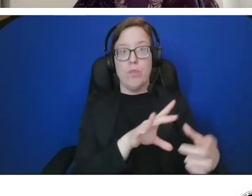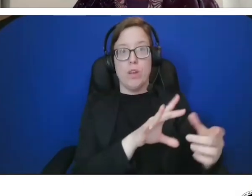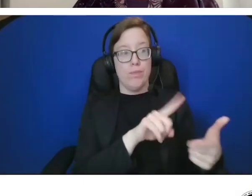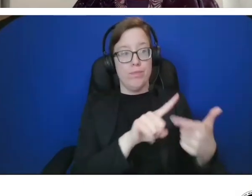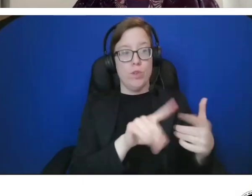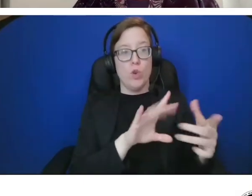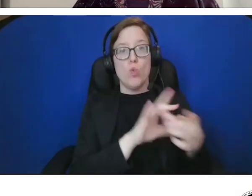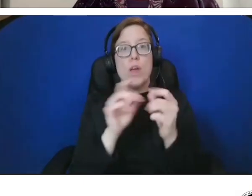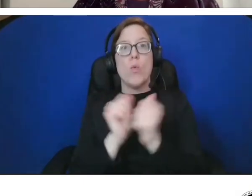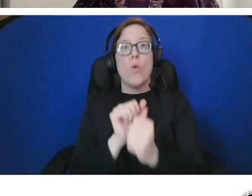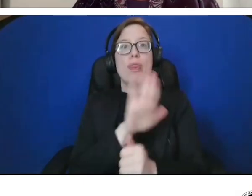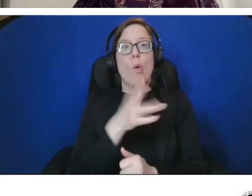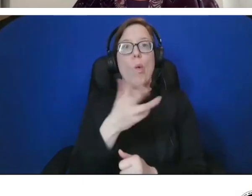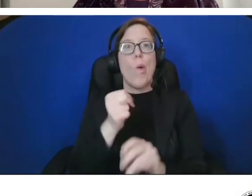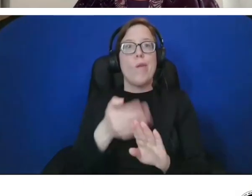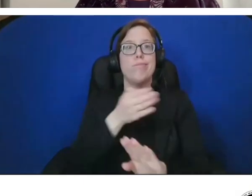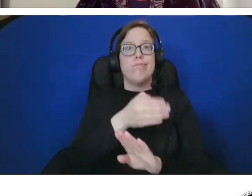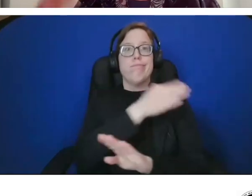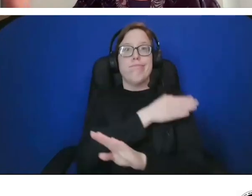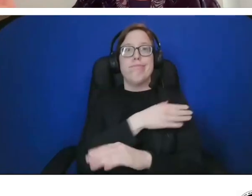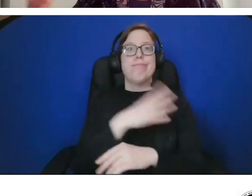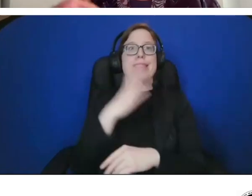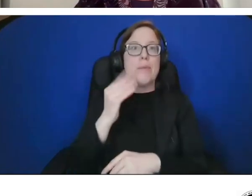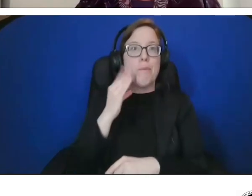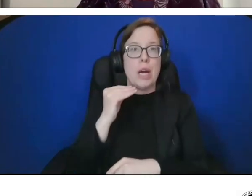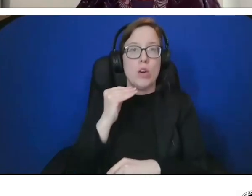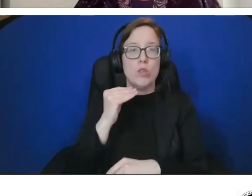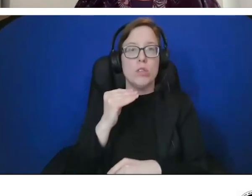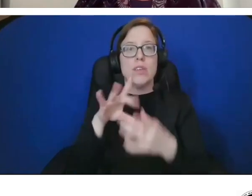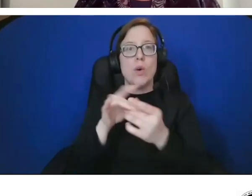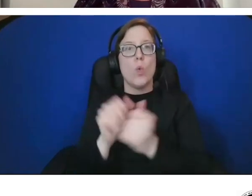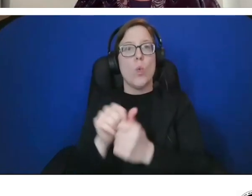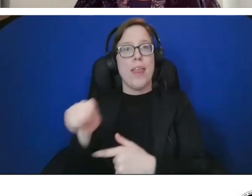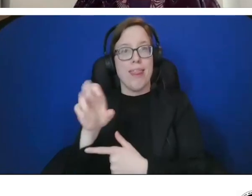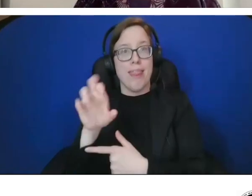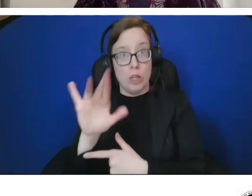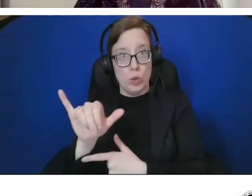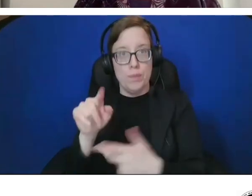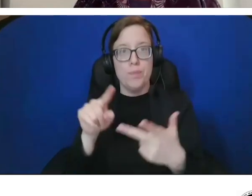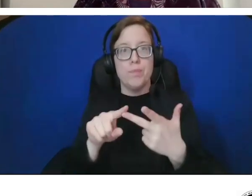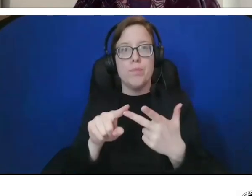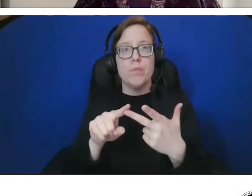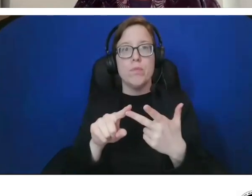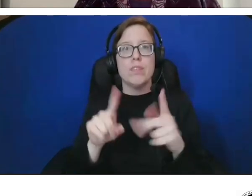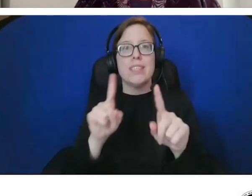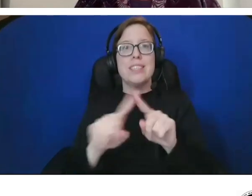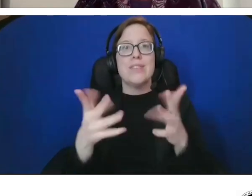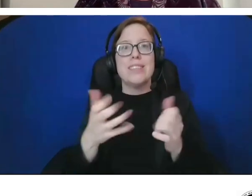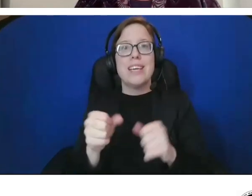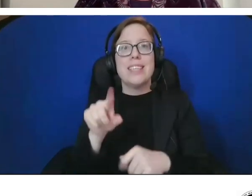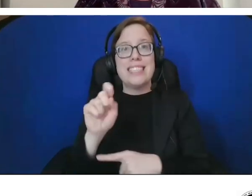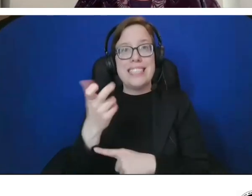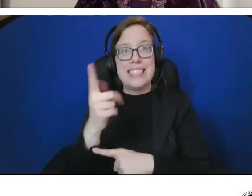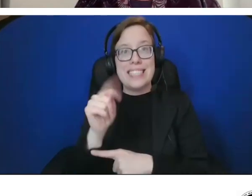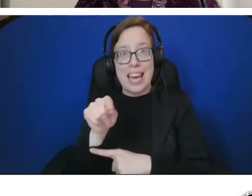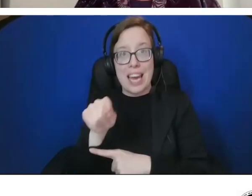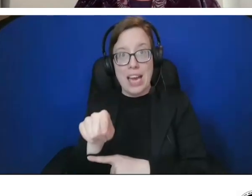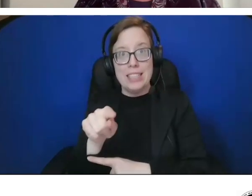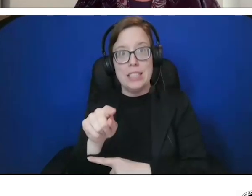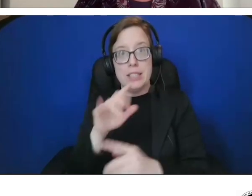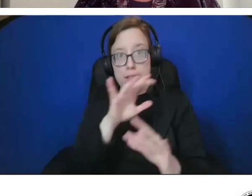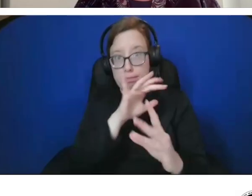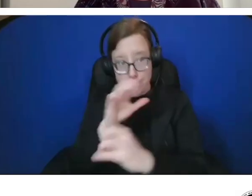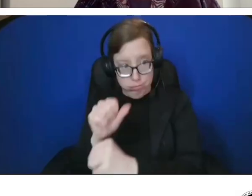the child to background experience, so background experience related to the literacy, pointing out aspects of text that were of